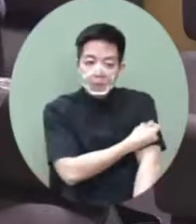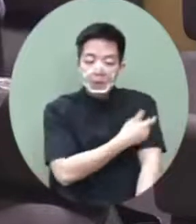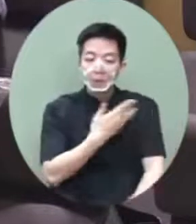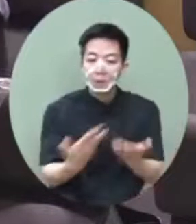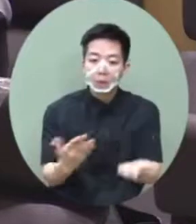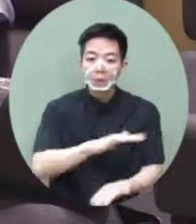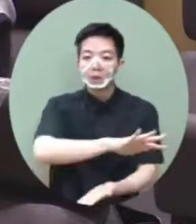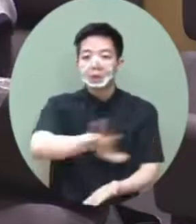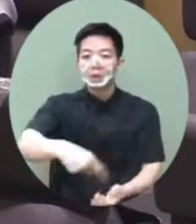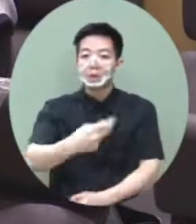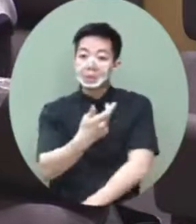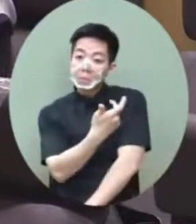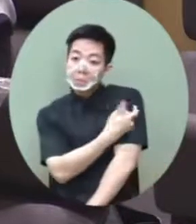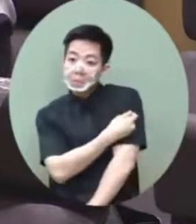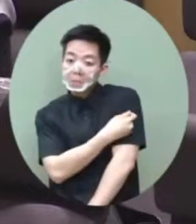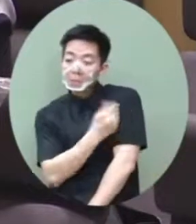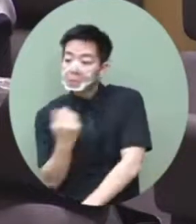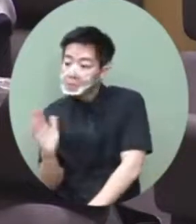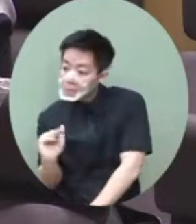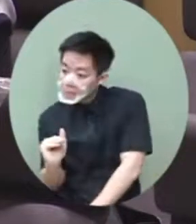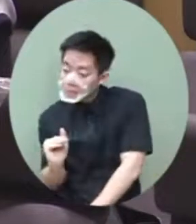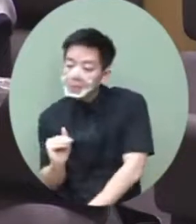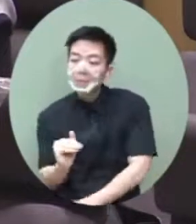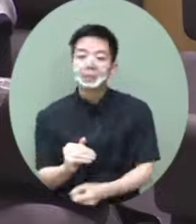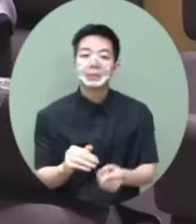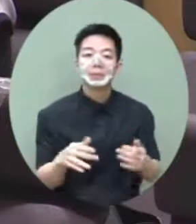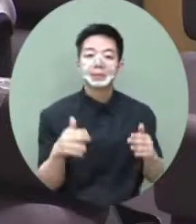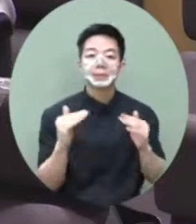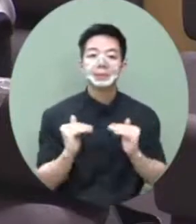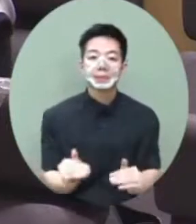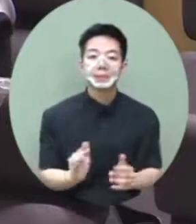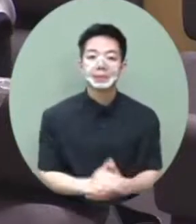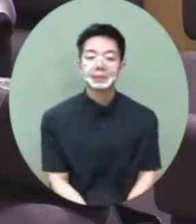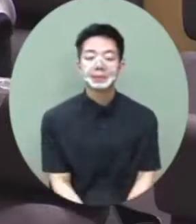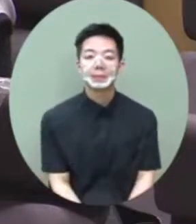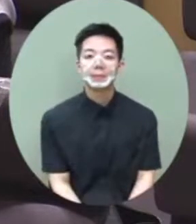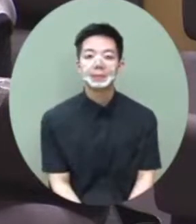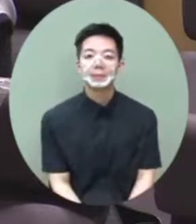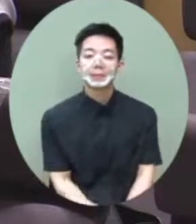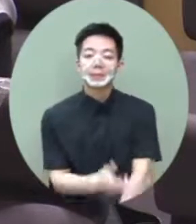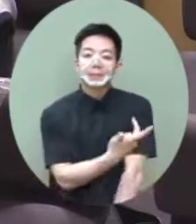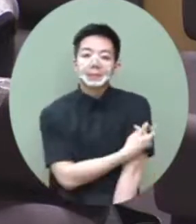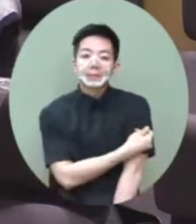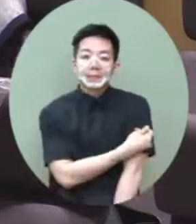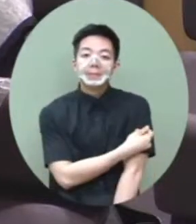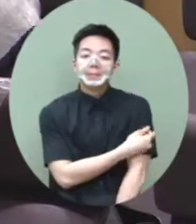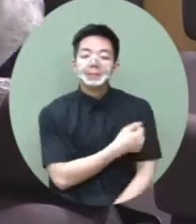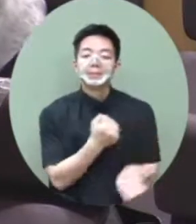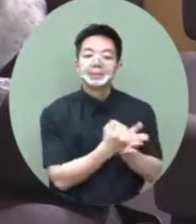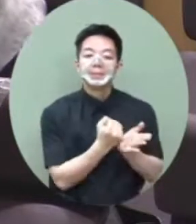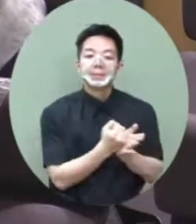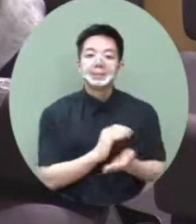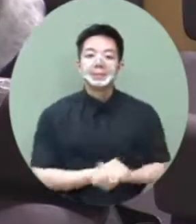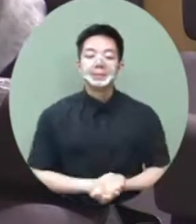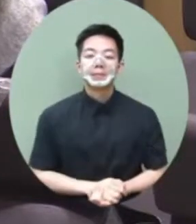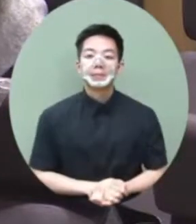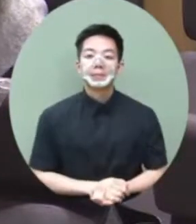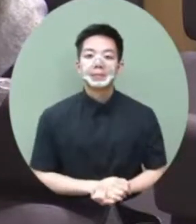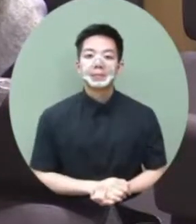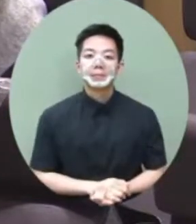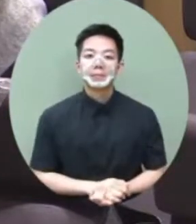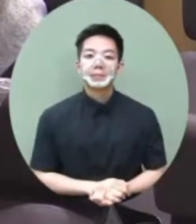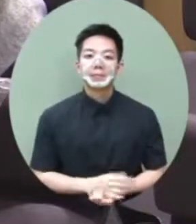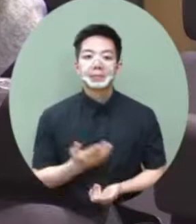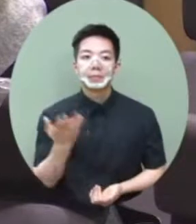it was suspended because of a risk of a thrombosis. Well, is it going to be given a green light